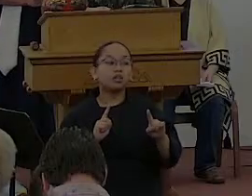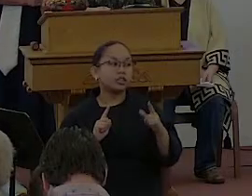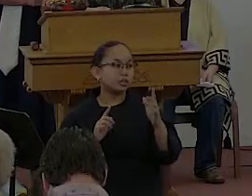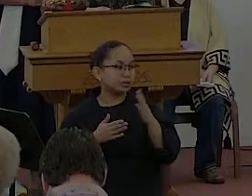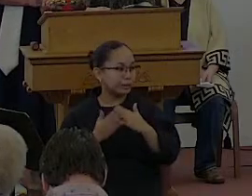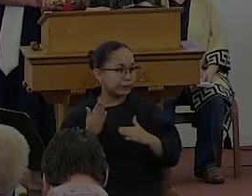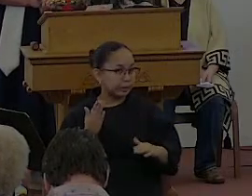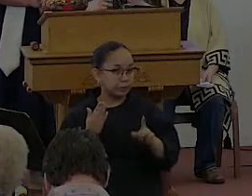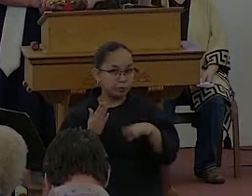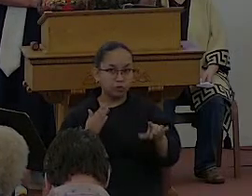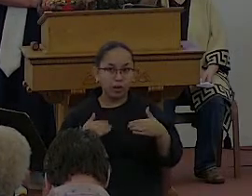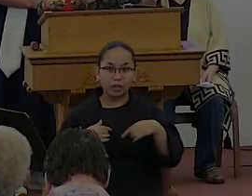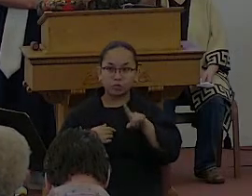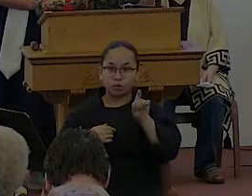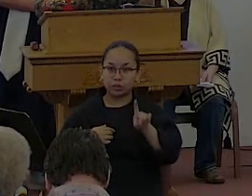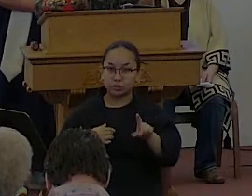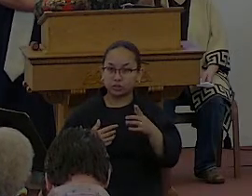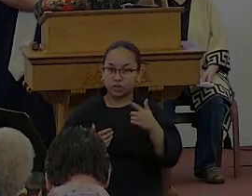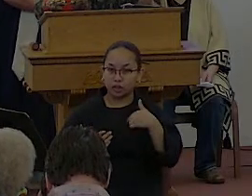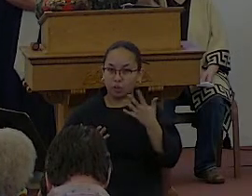of you.